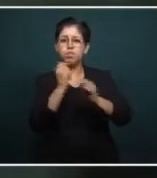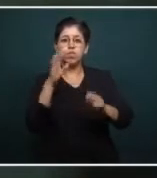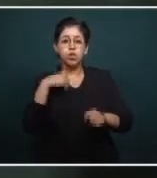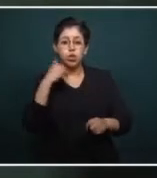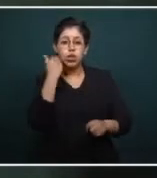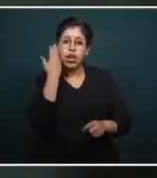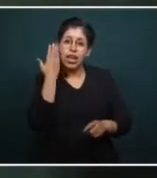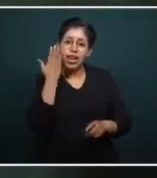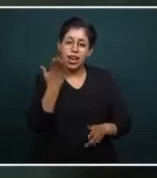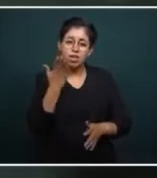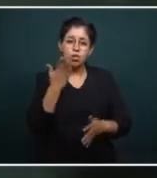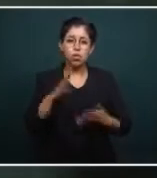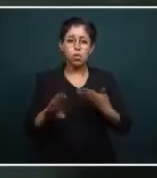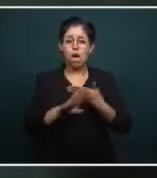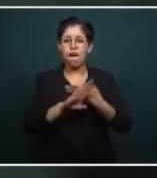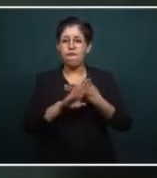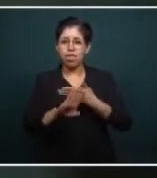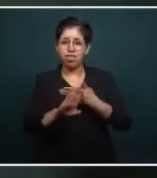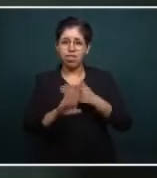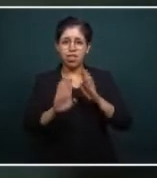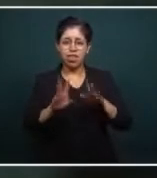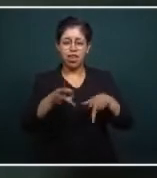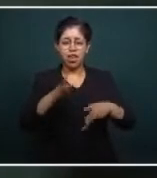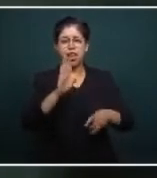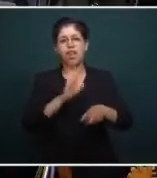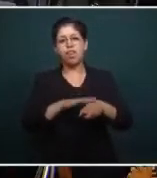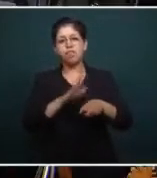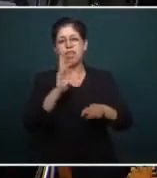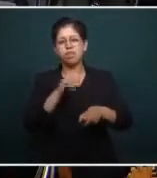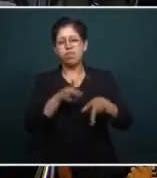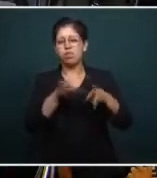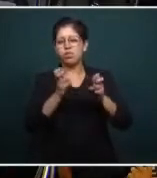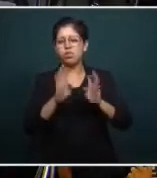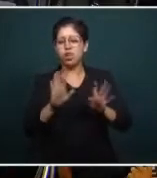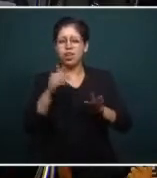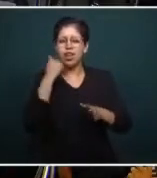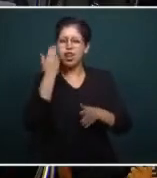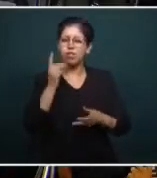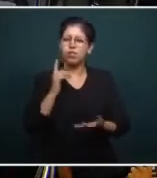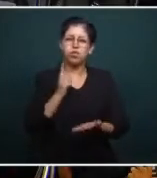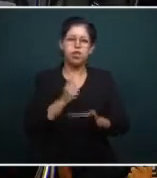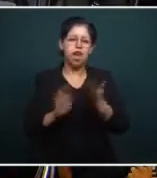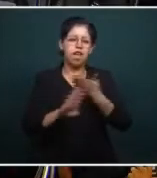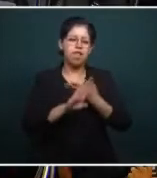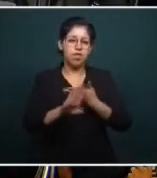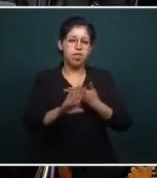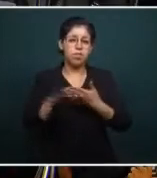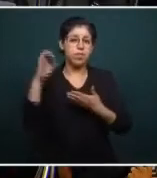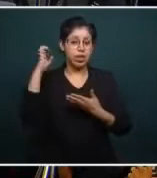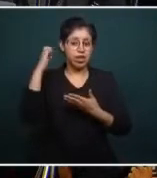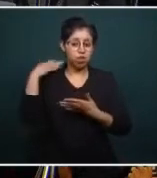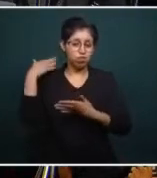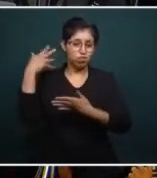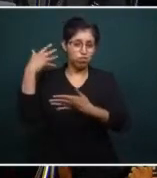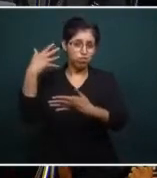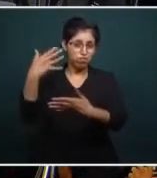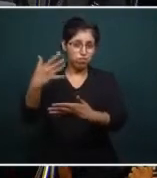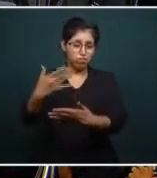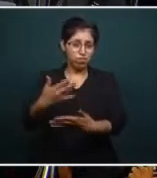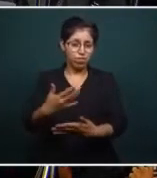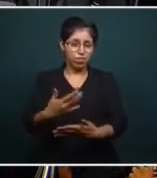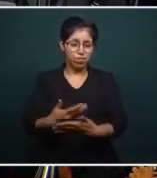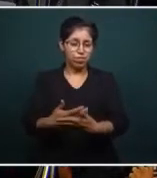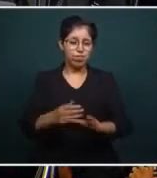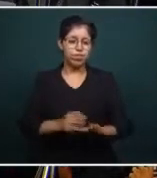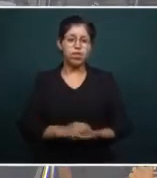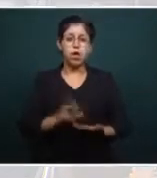in towards diminishing the growth, and you can see how from the to this date it's